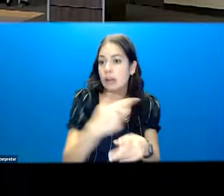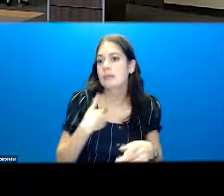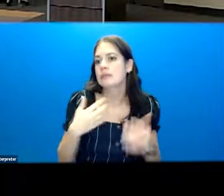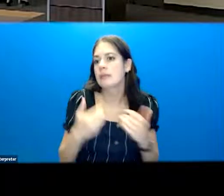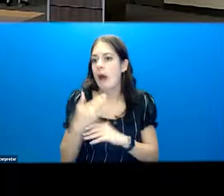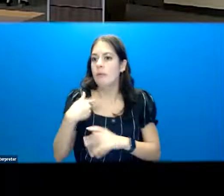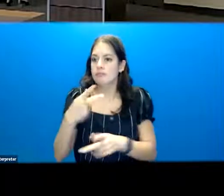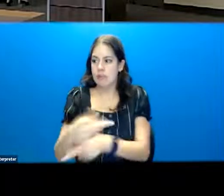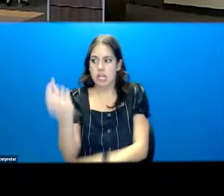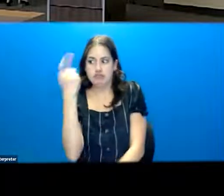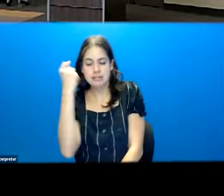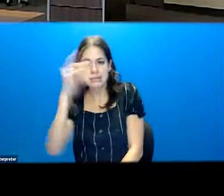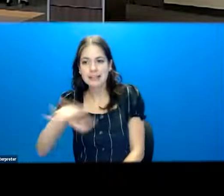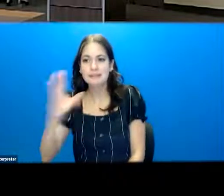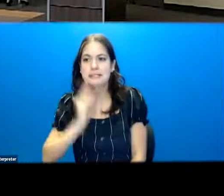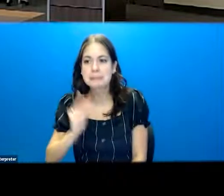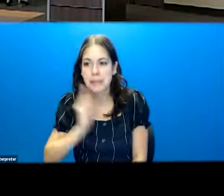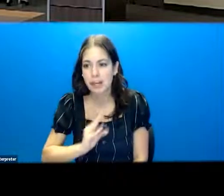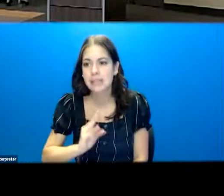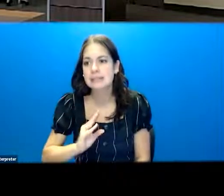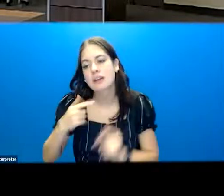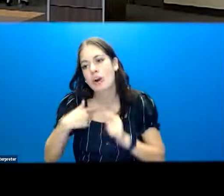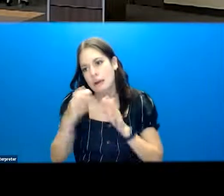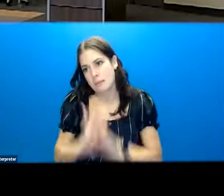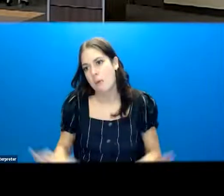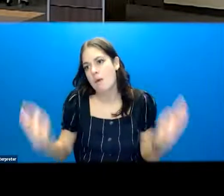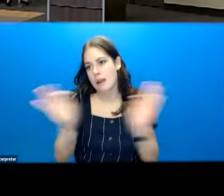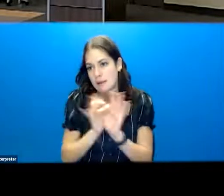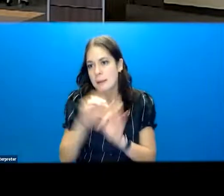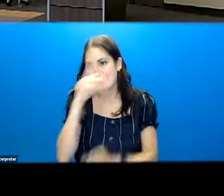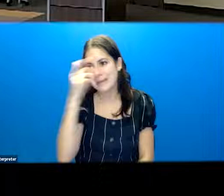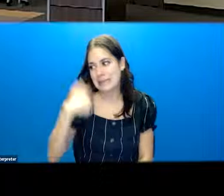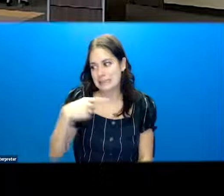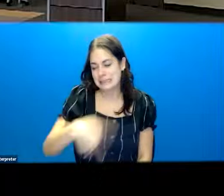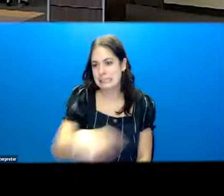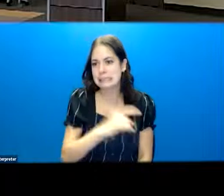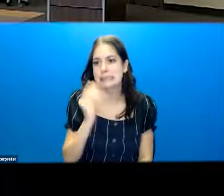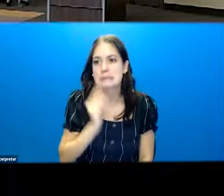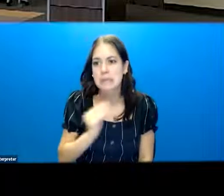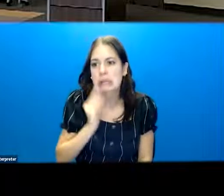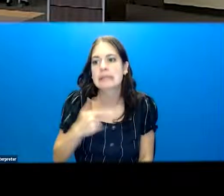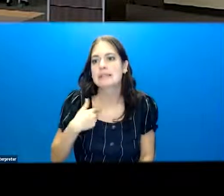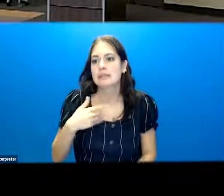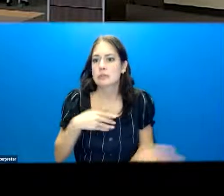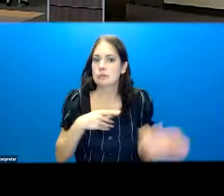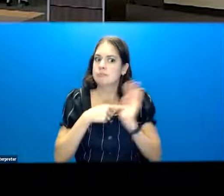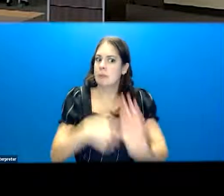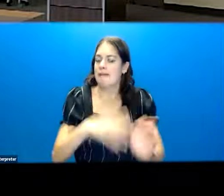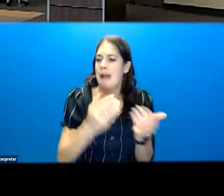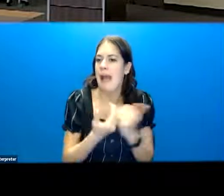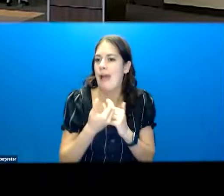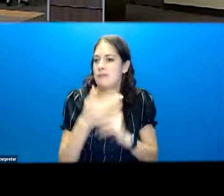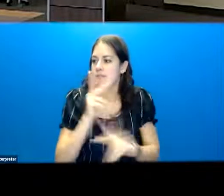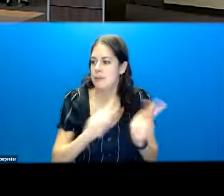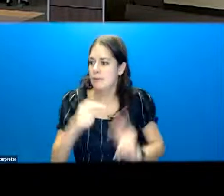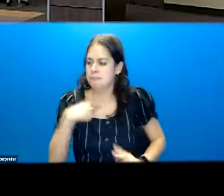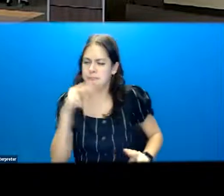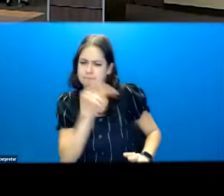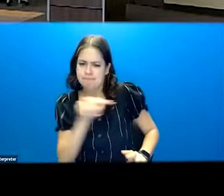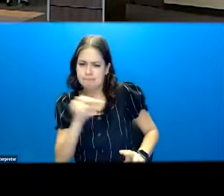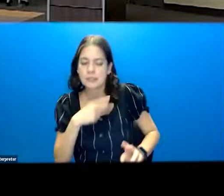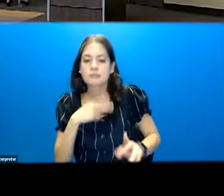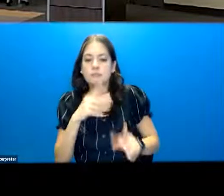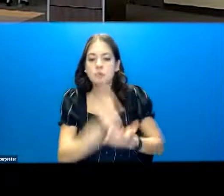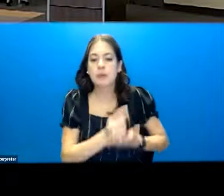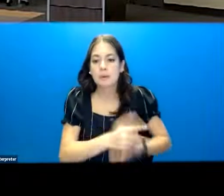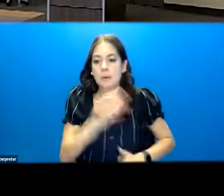and understanding those experiences are extremely important, because those experiences shape how people perceive treatment when they show up